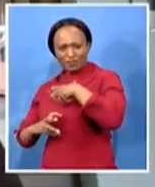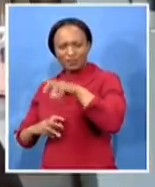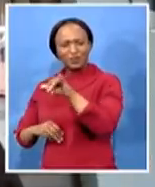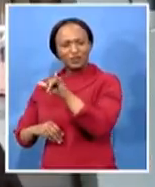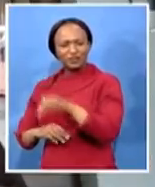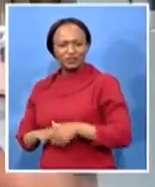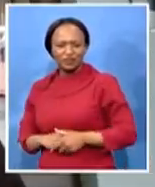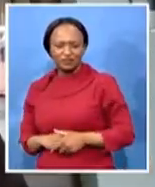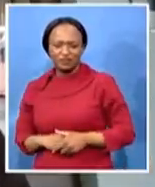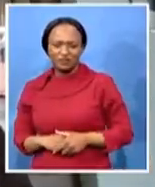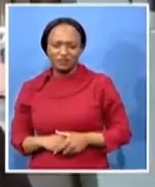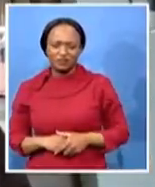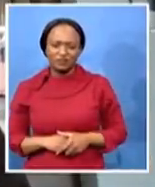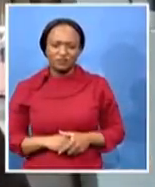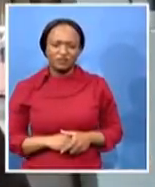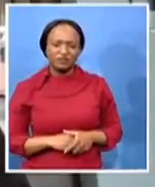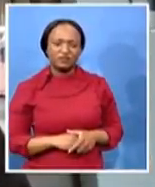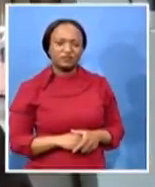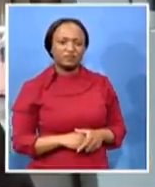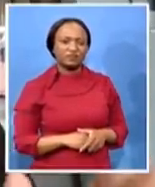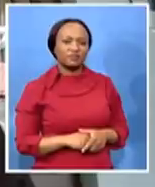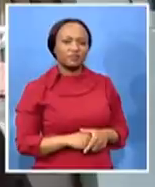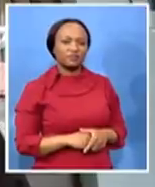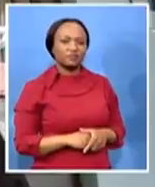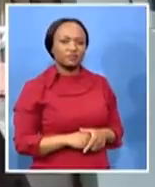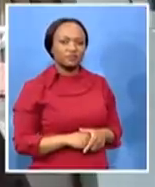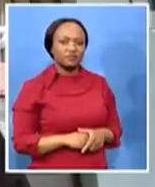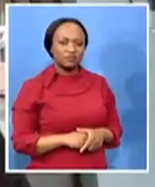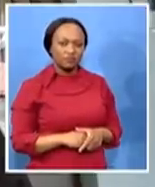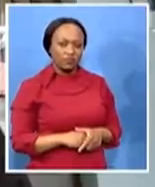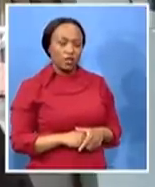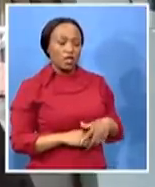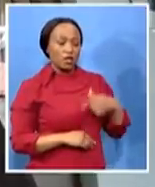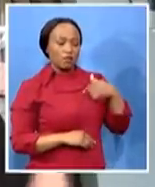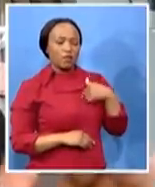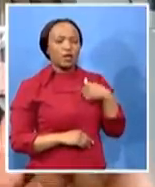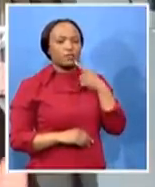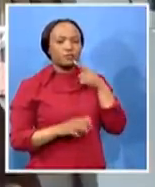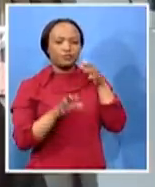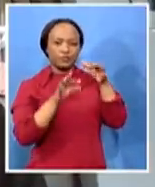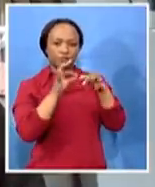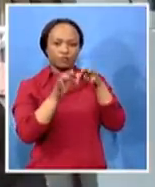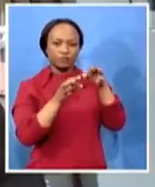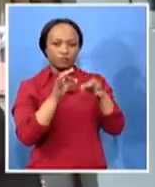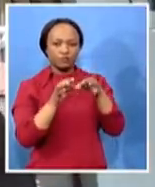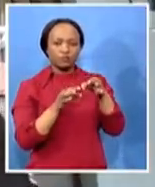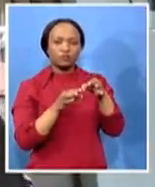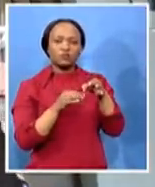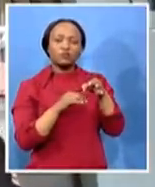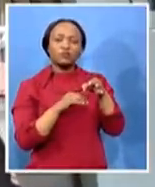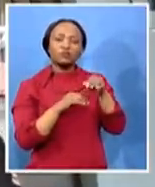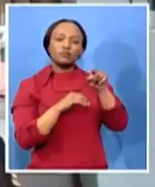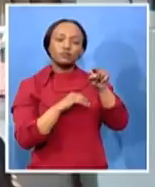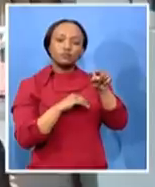the philosophical expression goes as follows, right? An interregnum. The old is taking